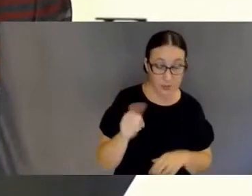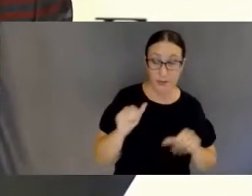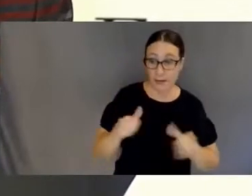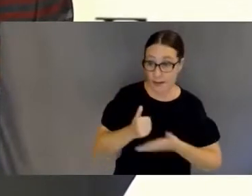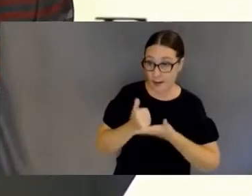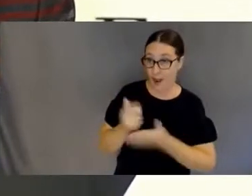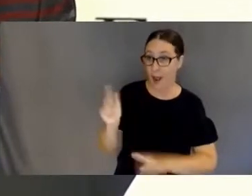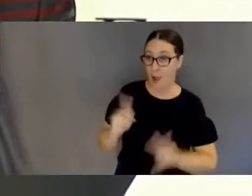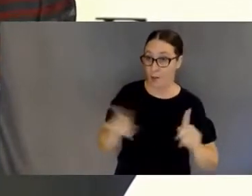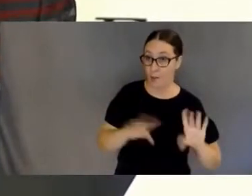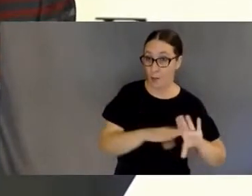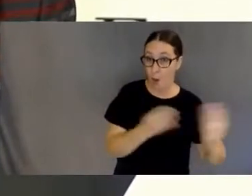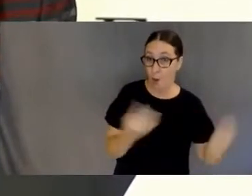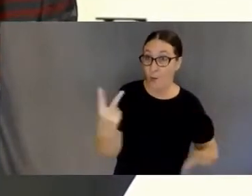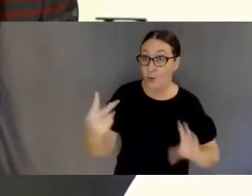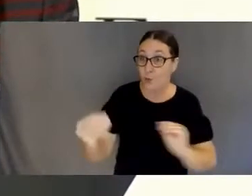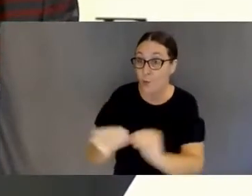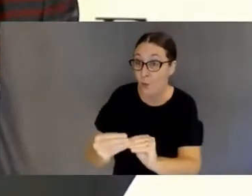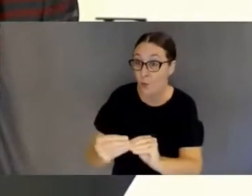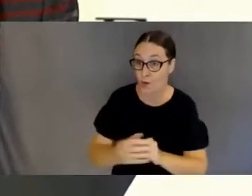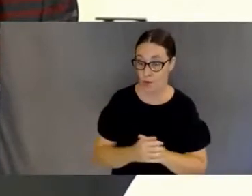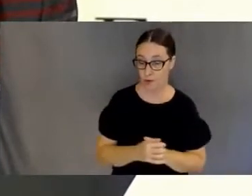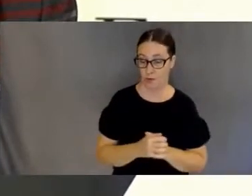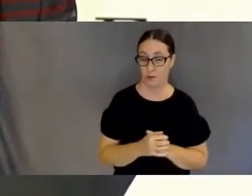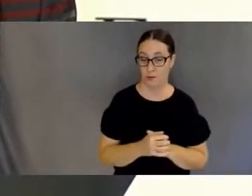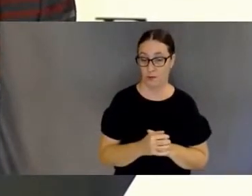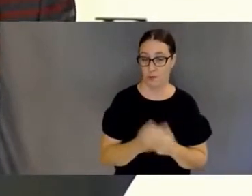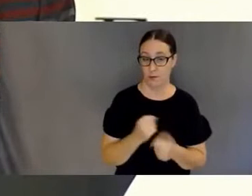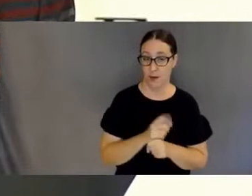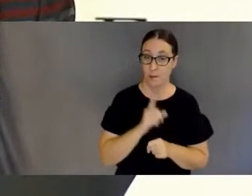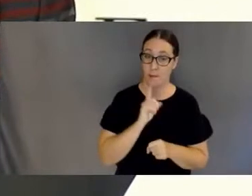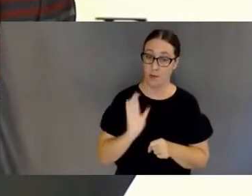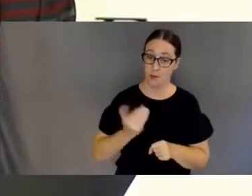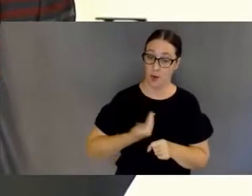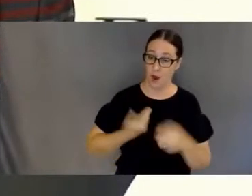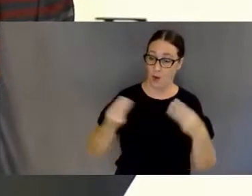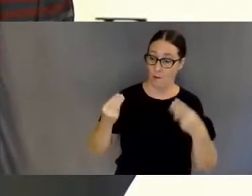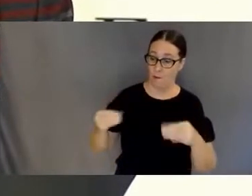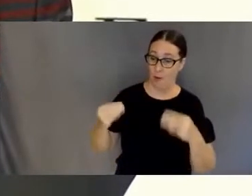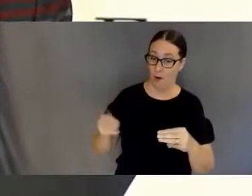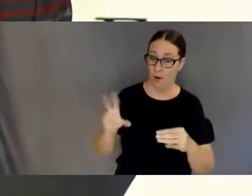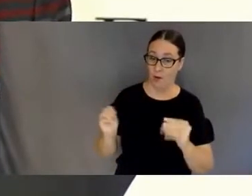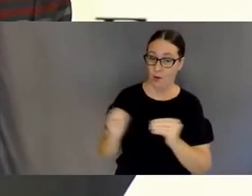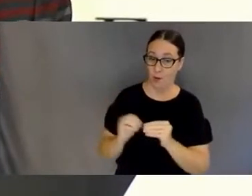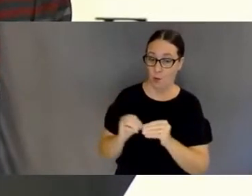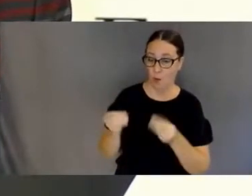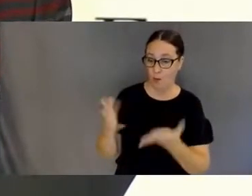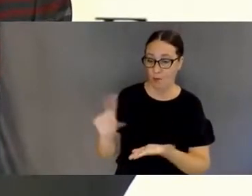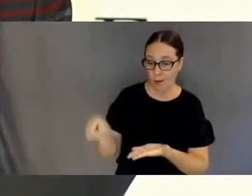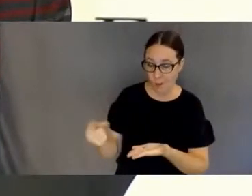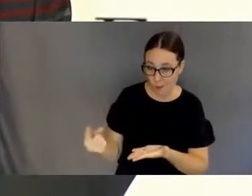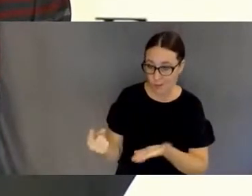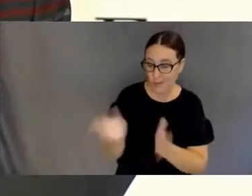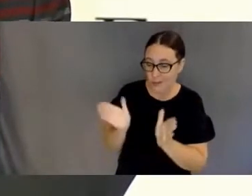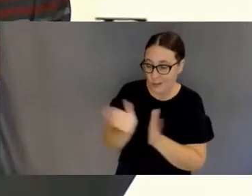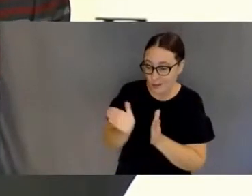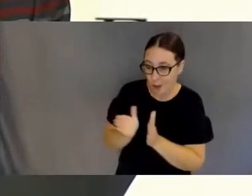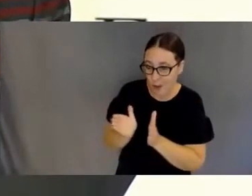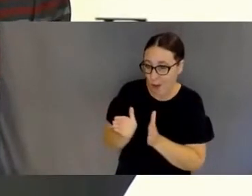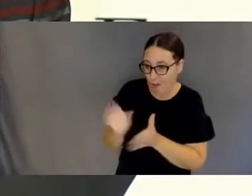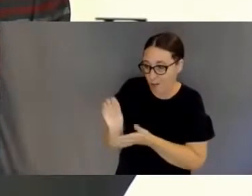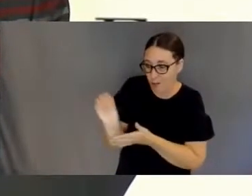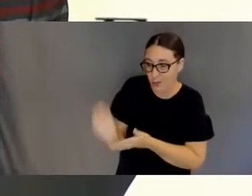open 2 more. It will ensure that our markets no longer provide just a small